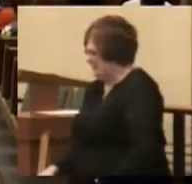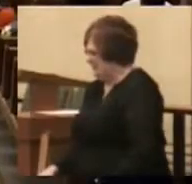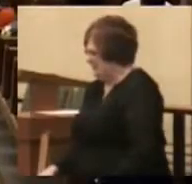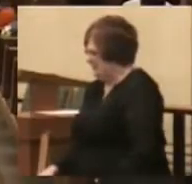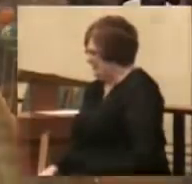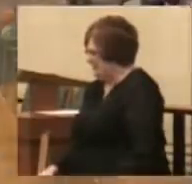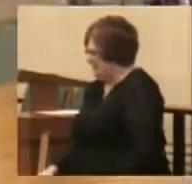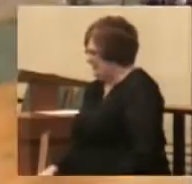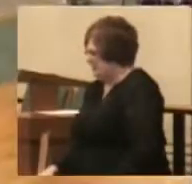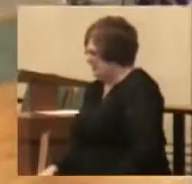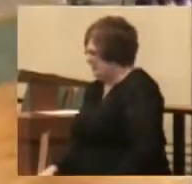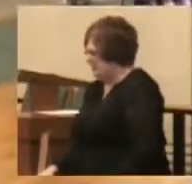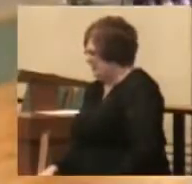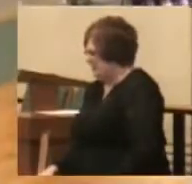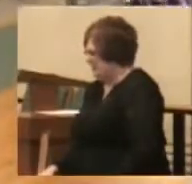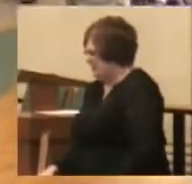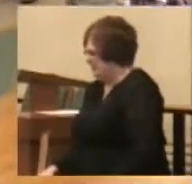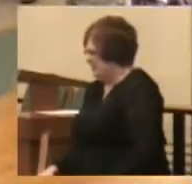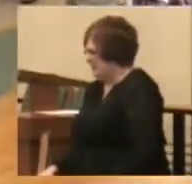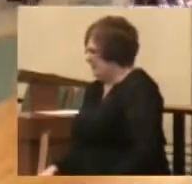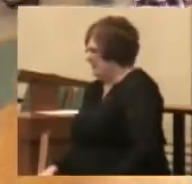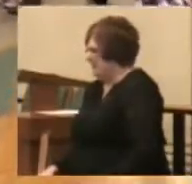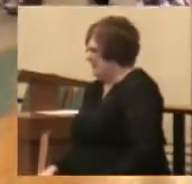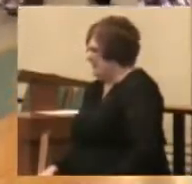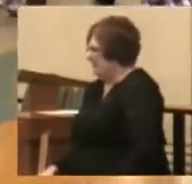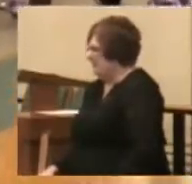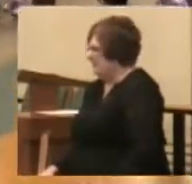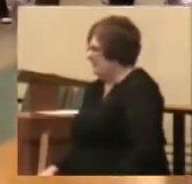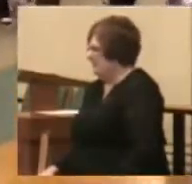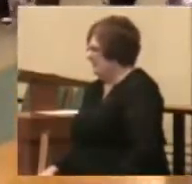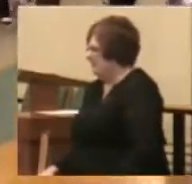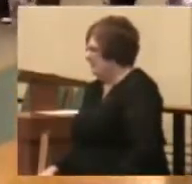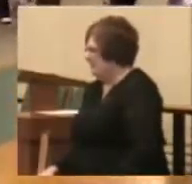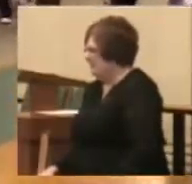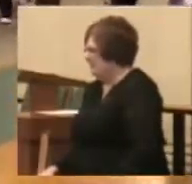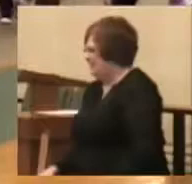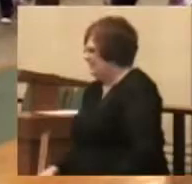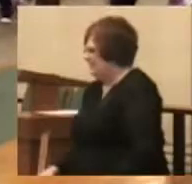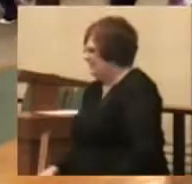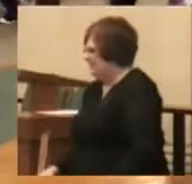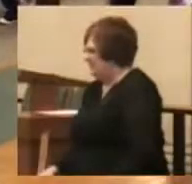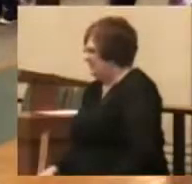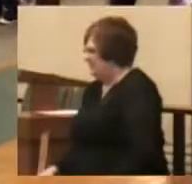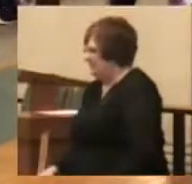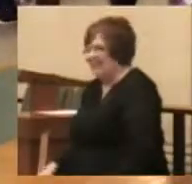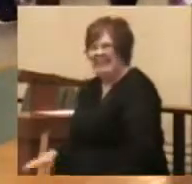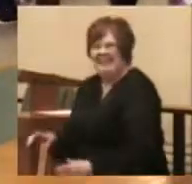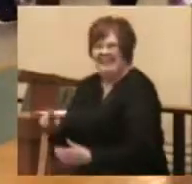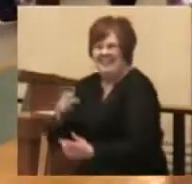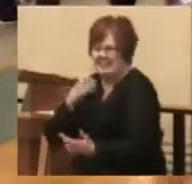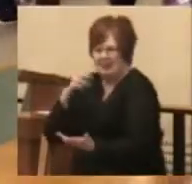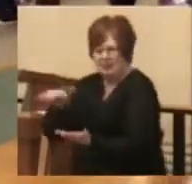Right here. Okay, there we go. You're right in the middle of the parade.